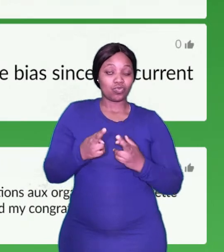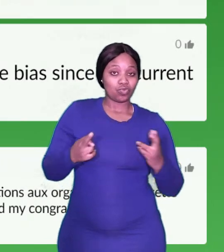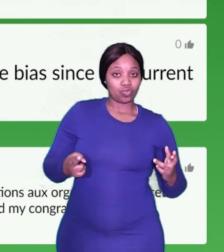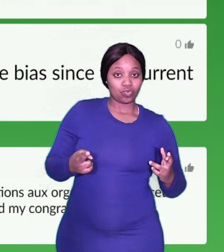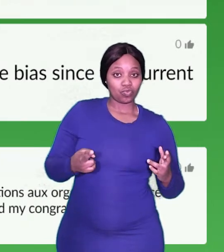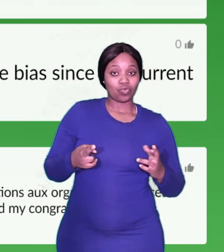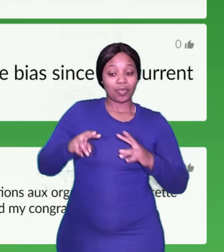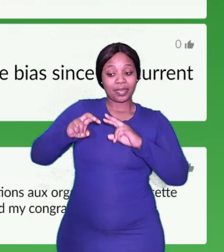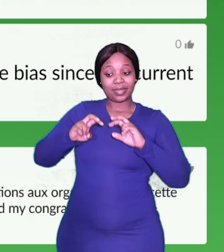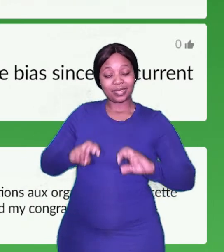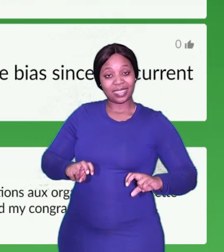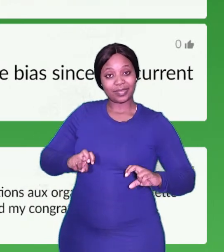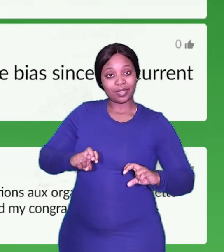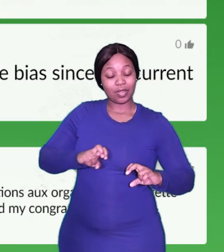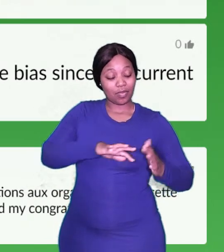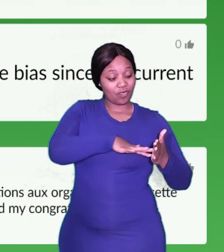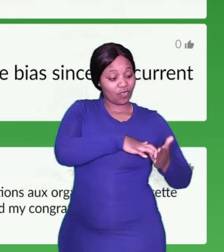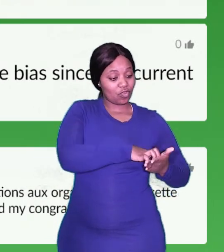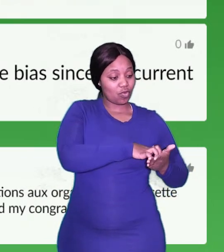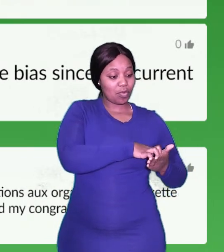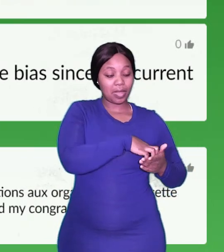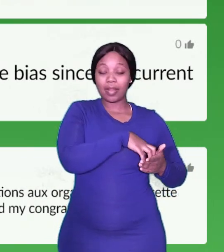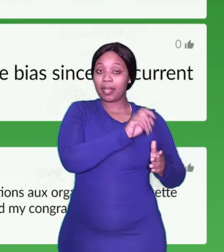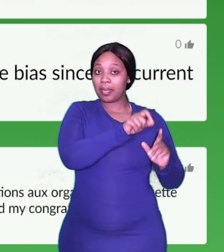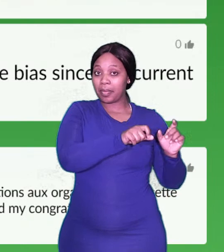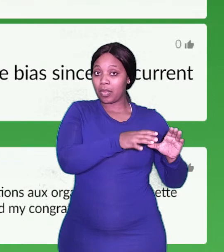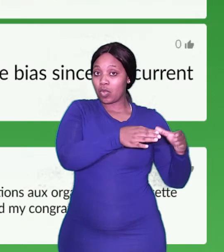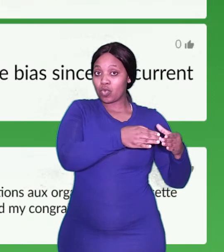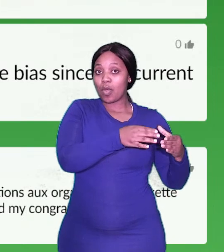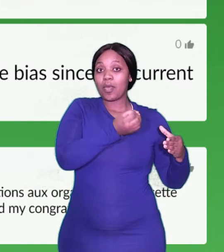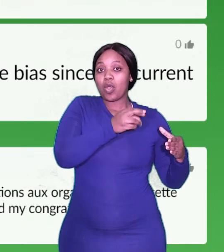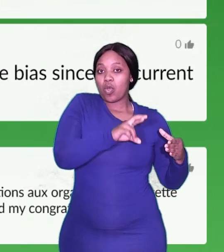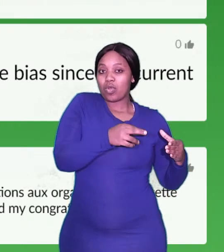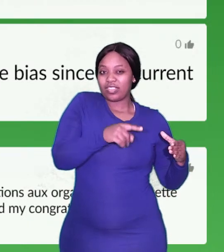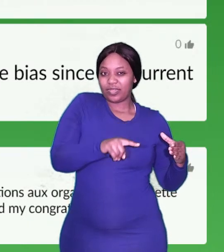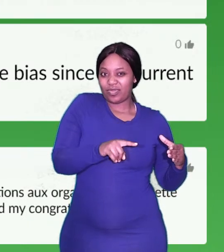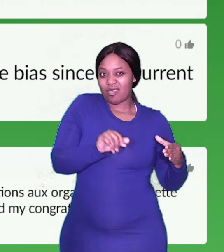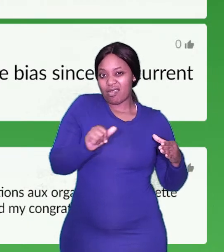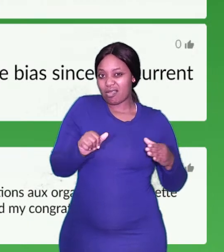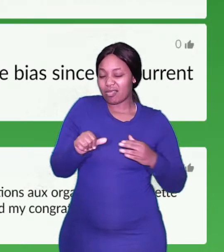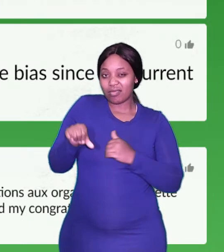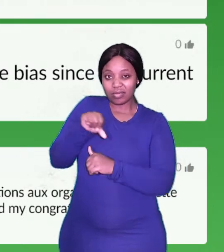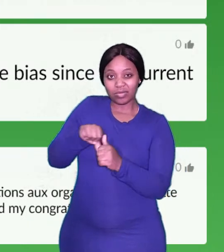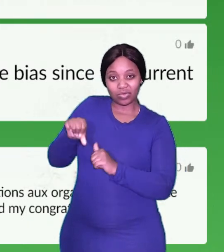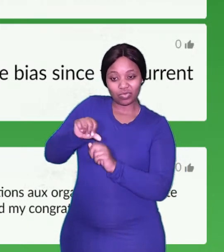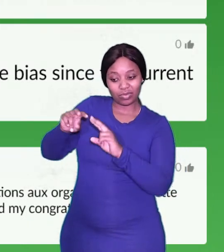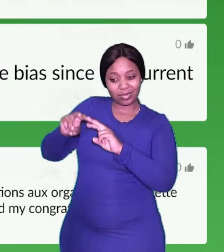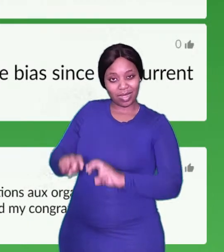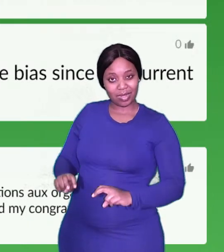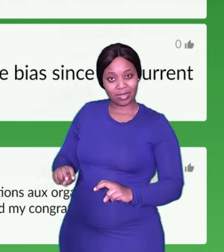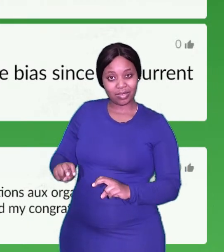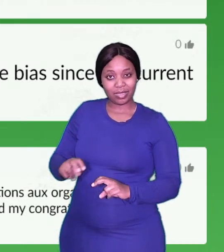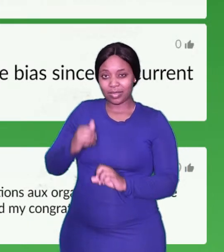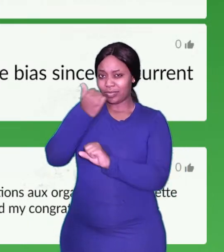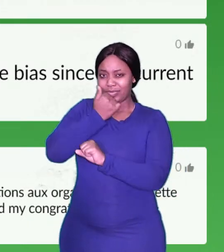vulnerable populations, or the actual online stream data from mobile phones or social media to study vulnerable populations.